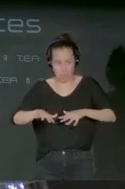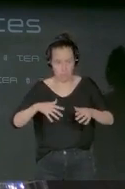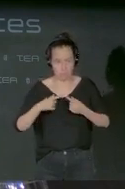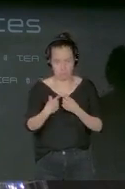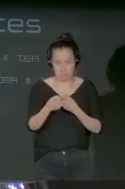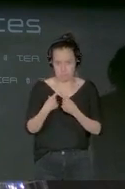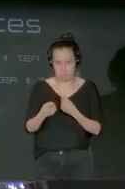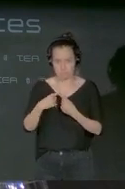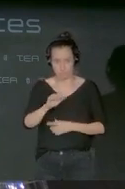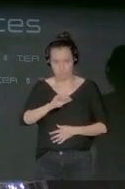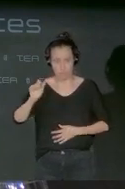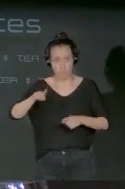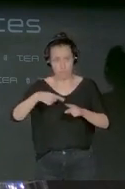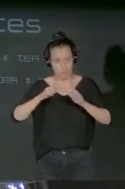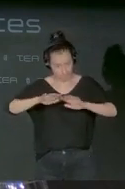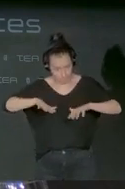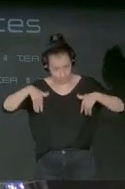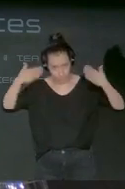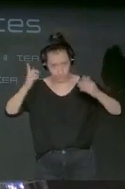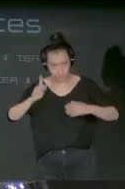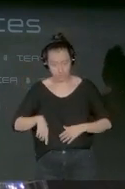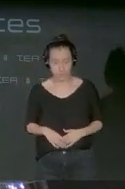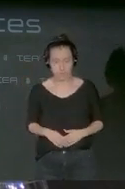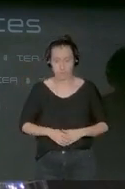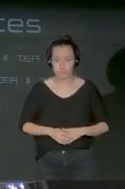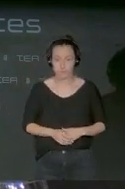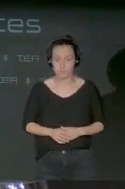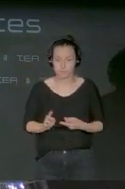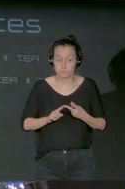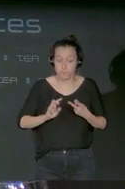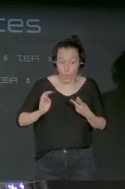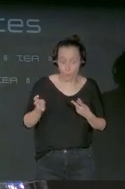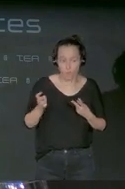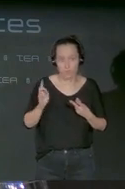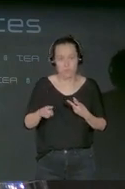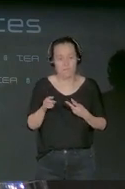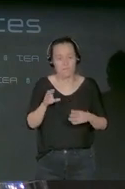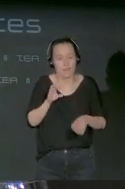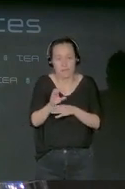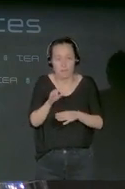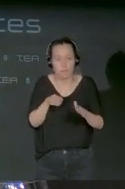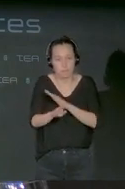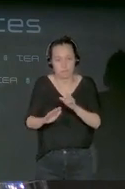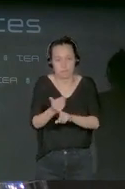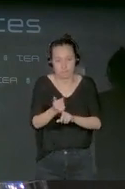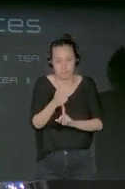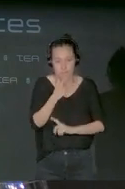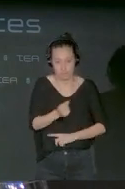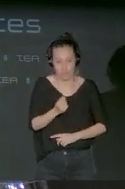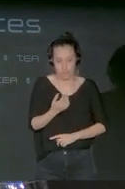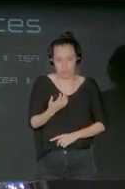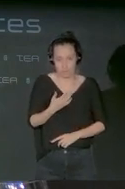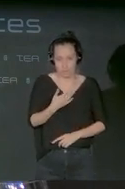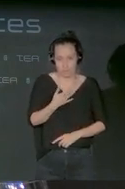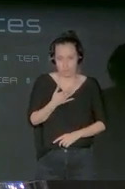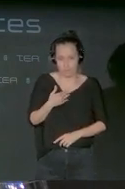is access to funding. And on that side, of course, we need EU funding, like Creative Europe, not just the grants, but